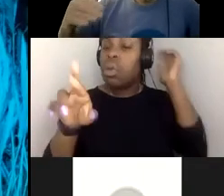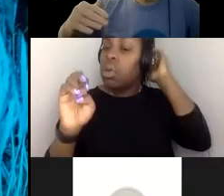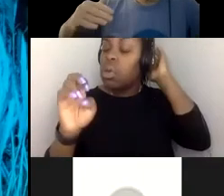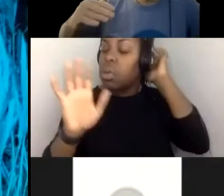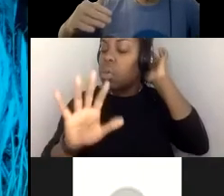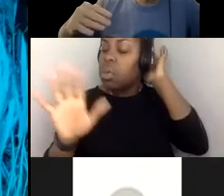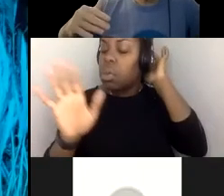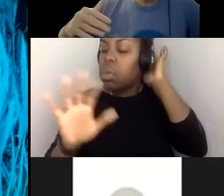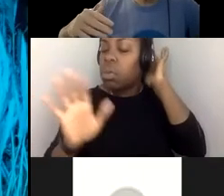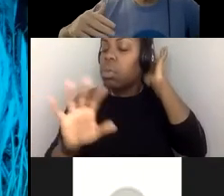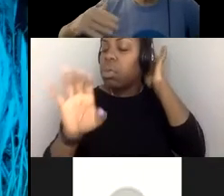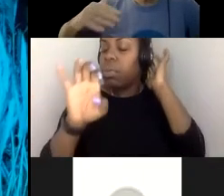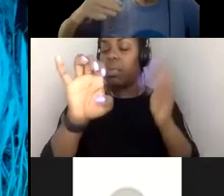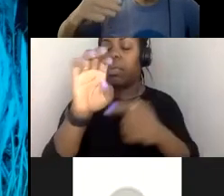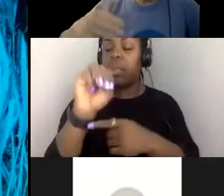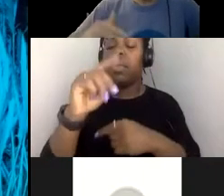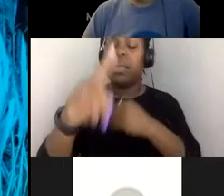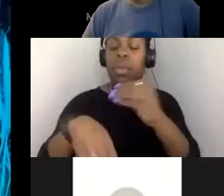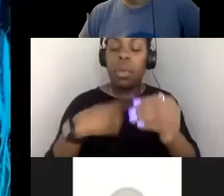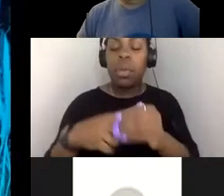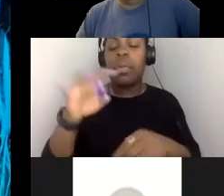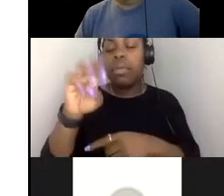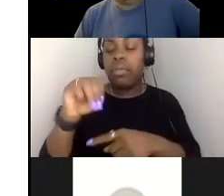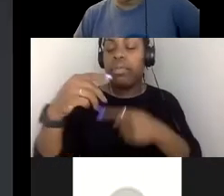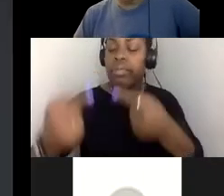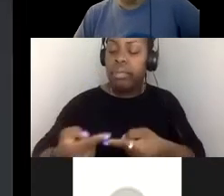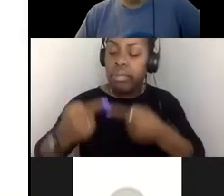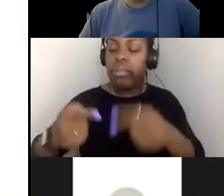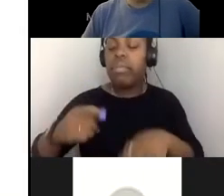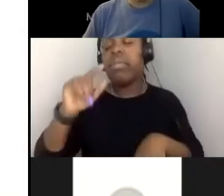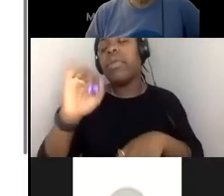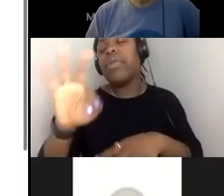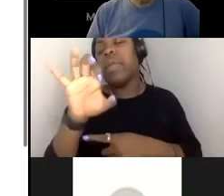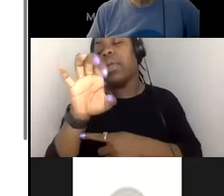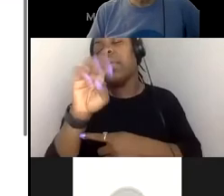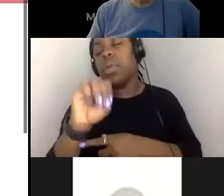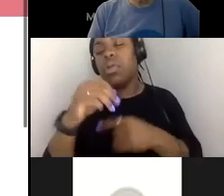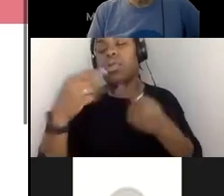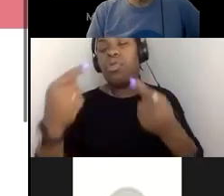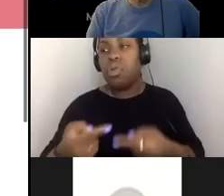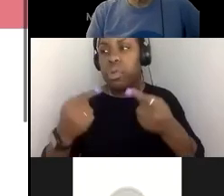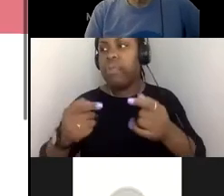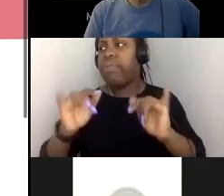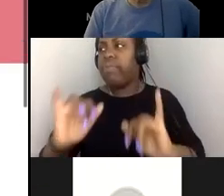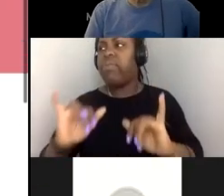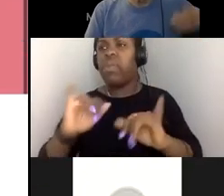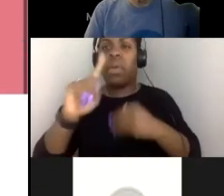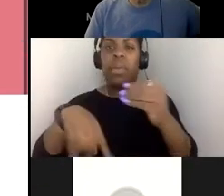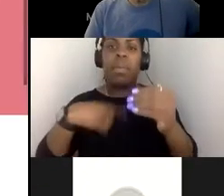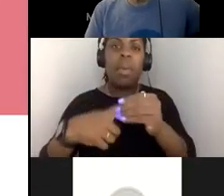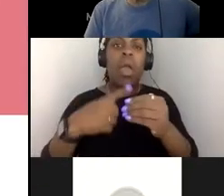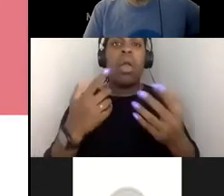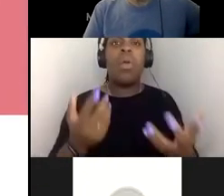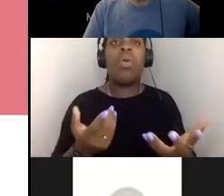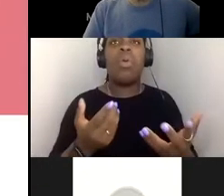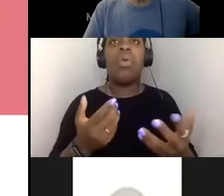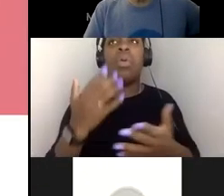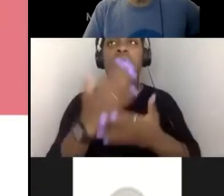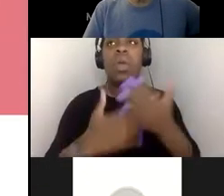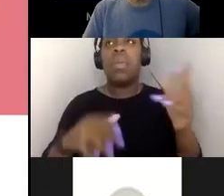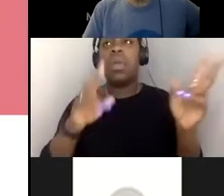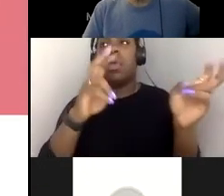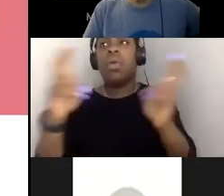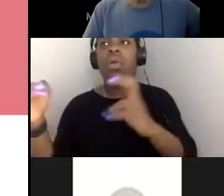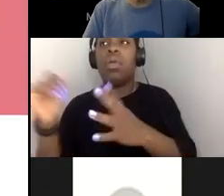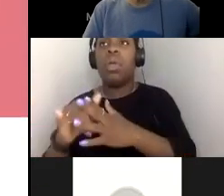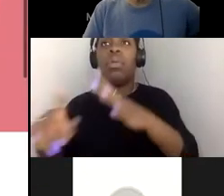about electronic monitoring, about the struggles that people have on electronic monitoring, and about some of the issues that